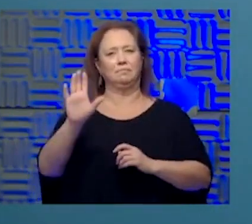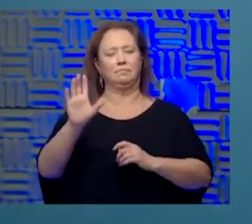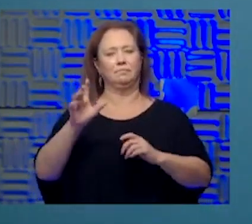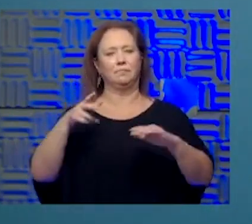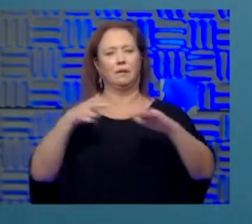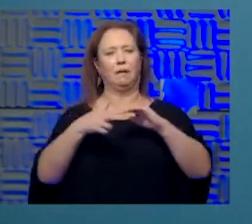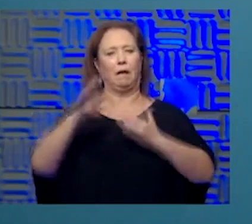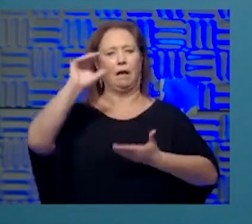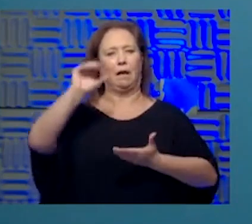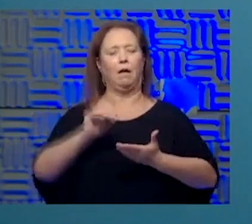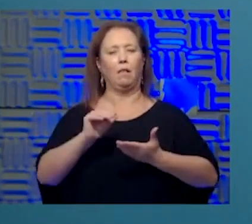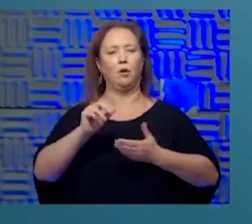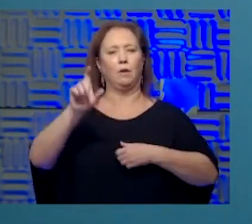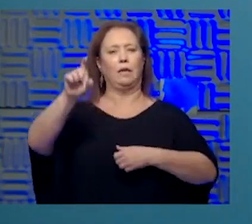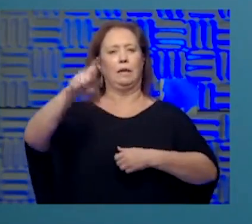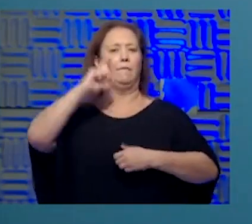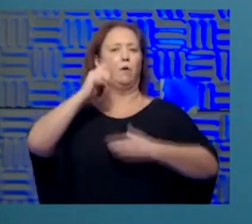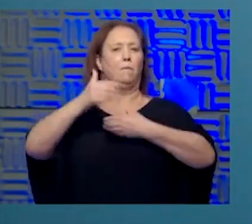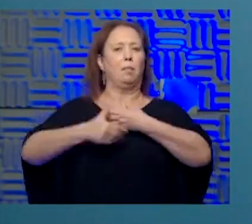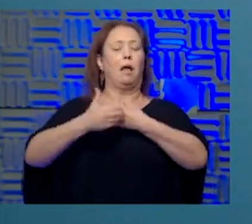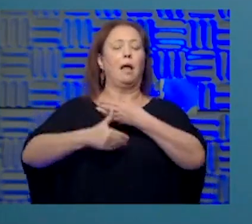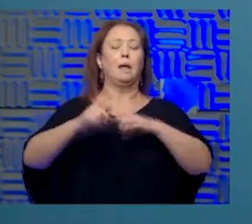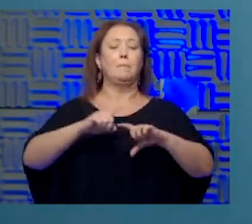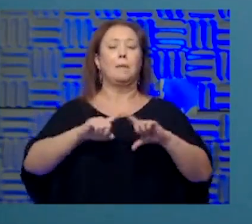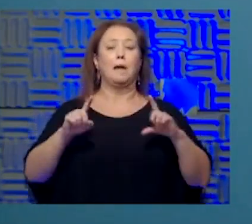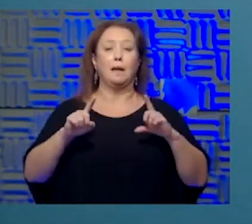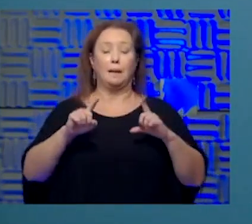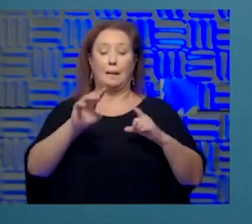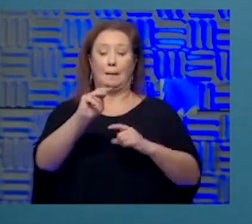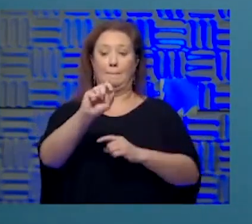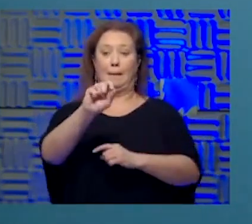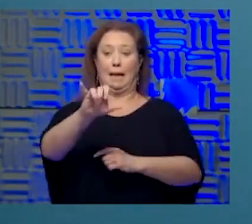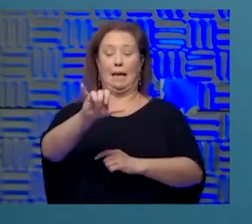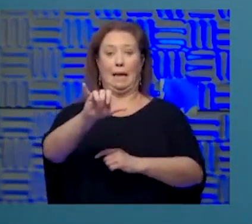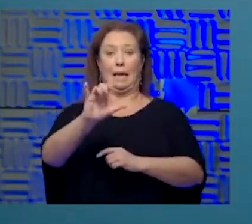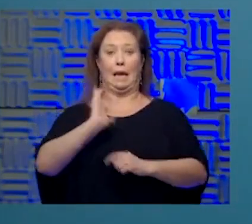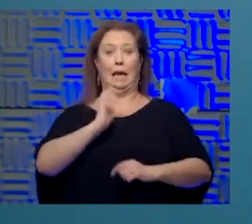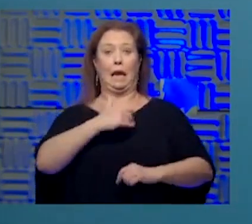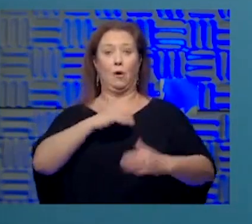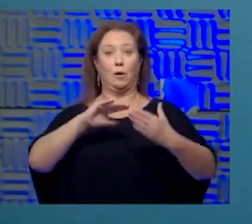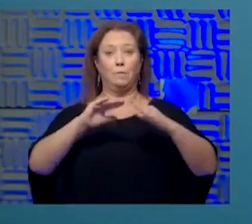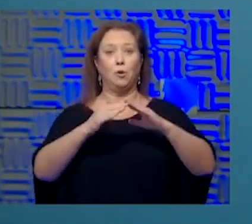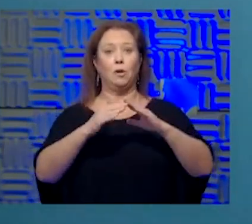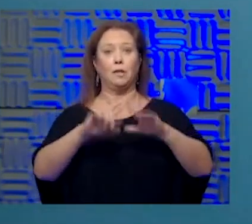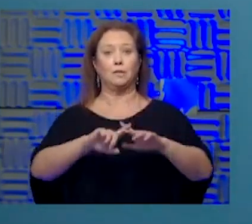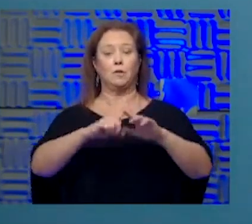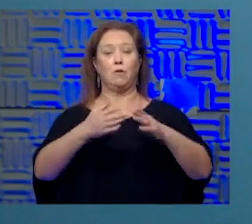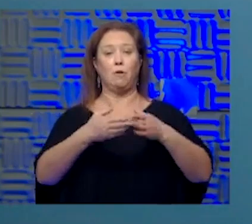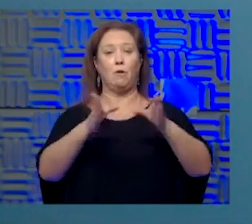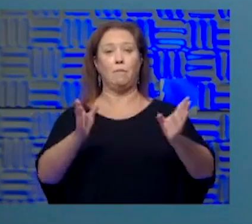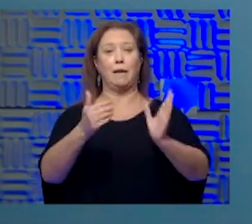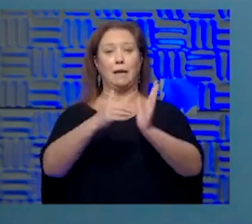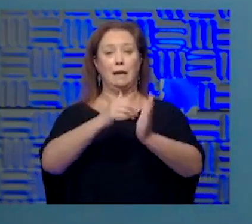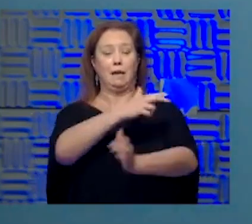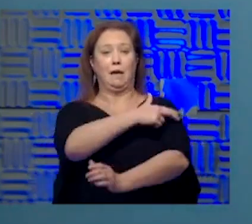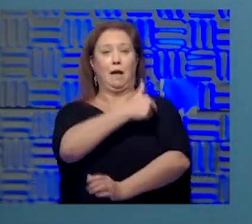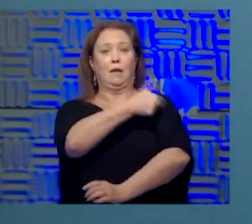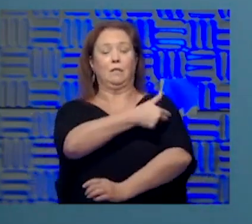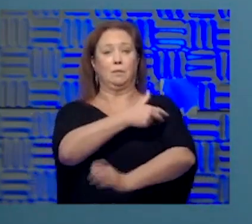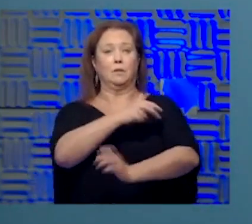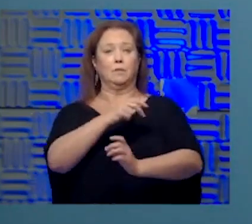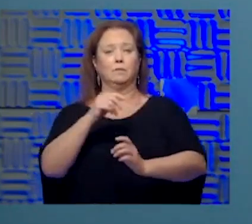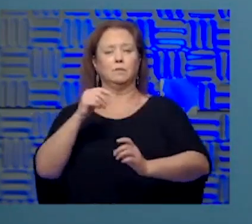back on their blood usage. But of course, May came around and our community started to open up again and hospitals began resuming